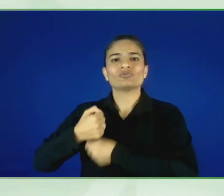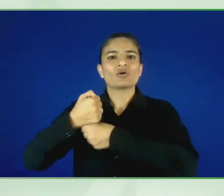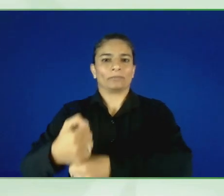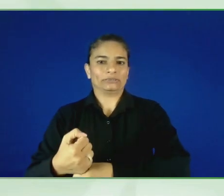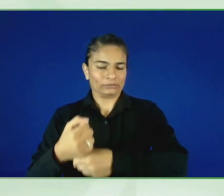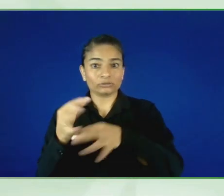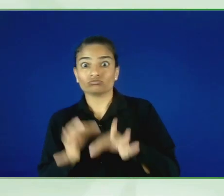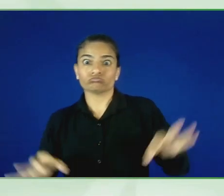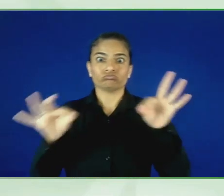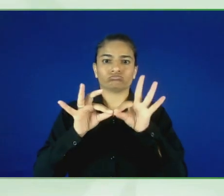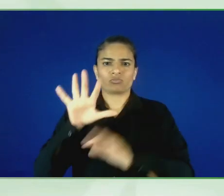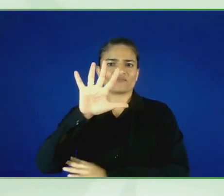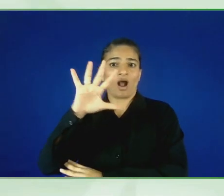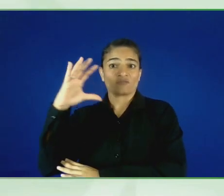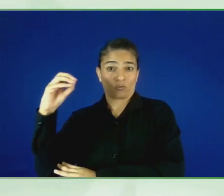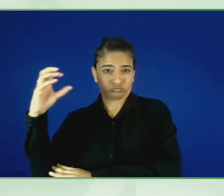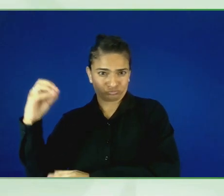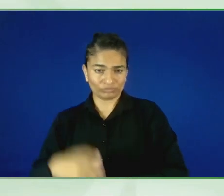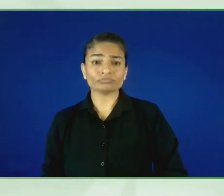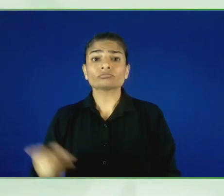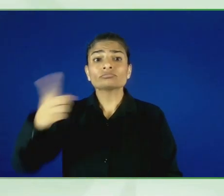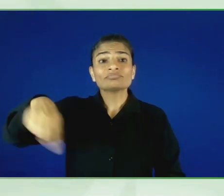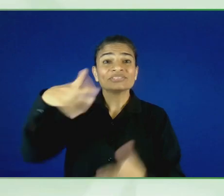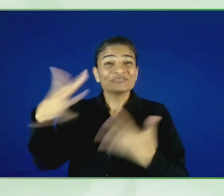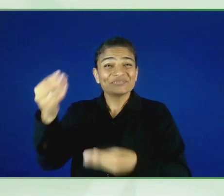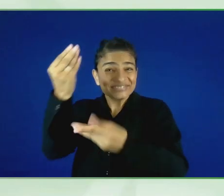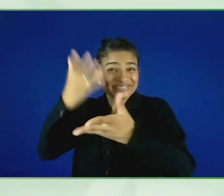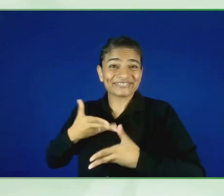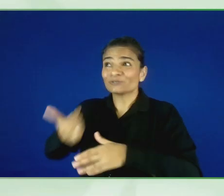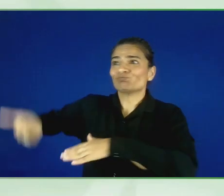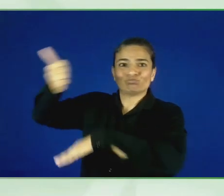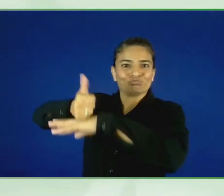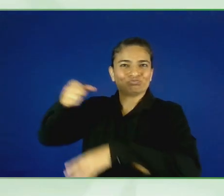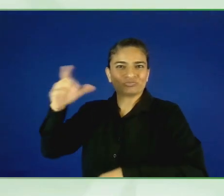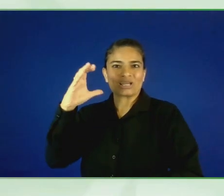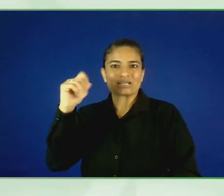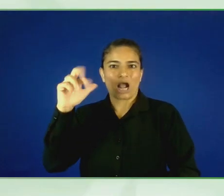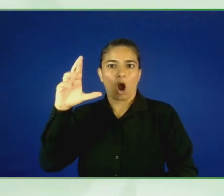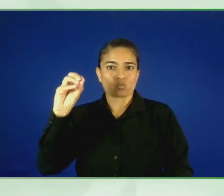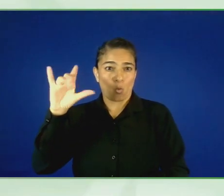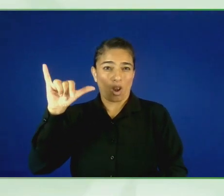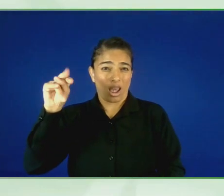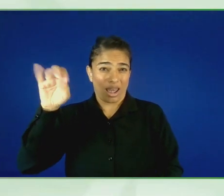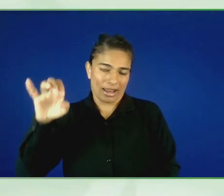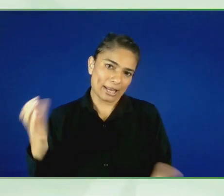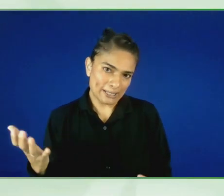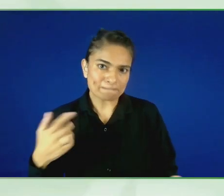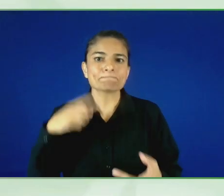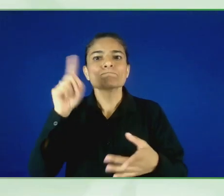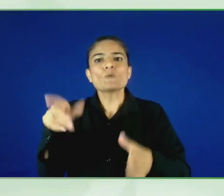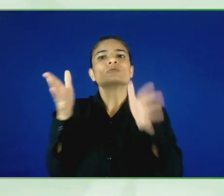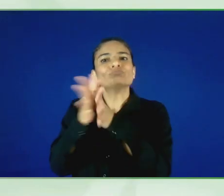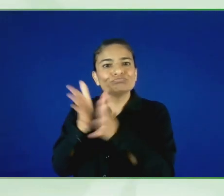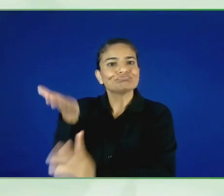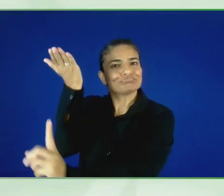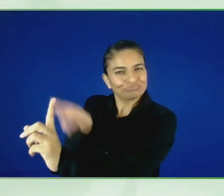without needing to present her today. For those who don't know Valuable 500 overall, we are a global